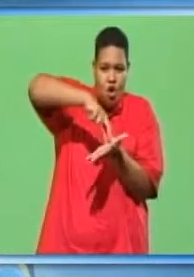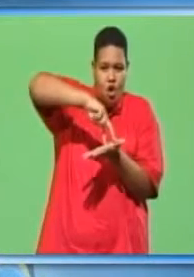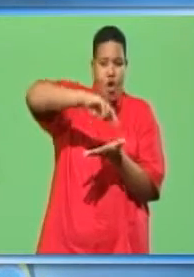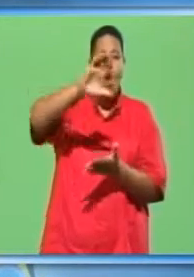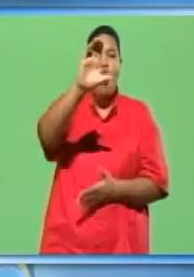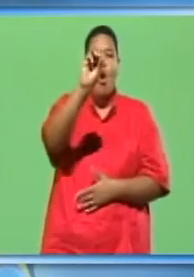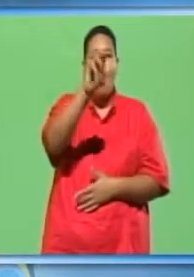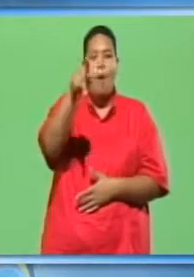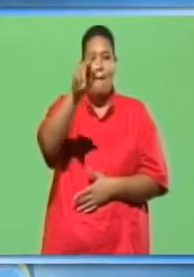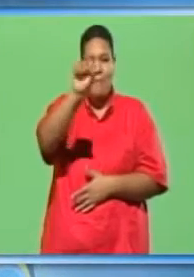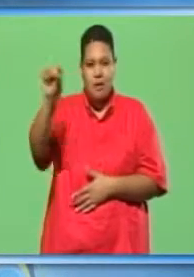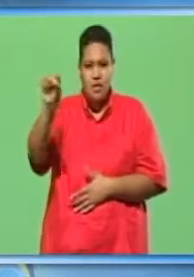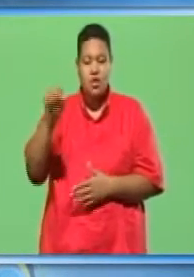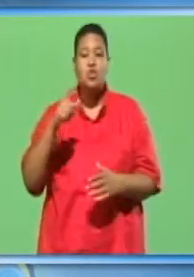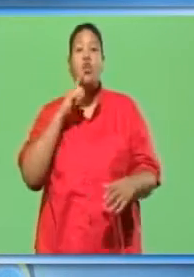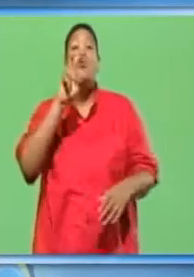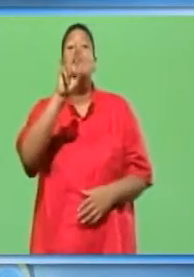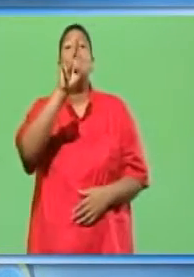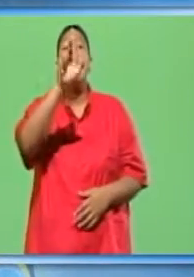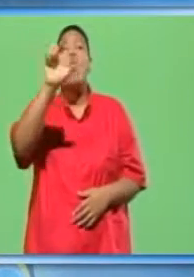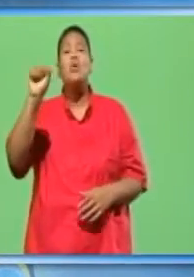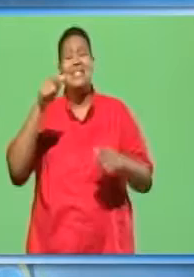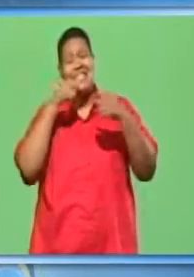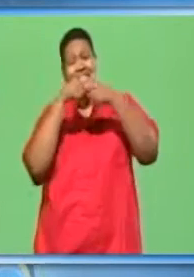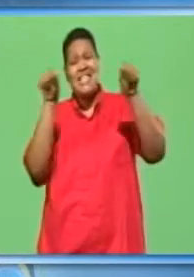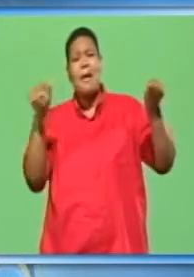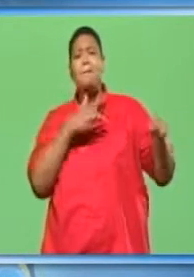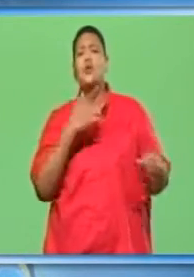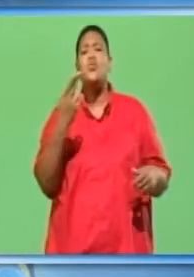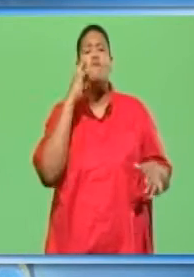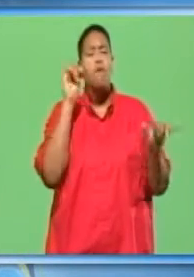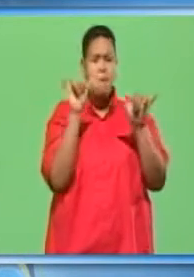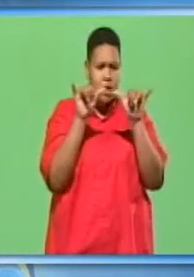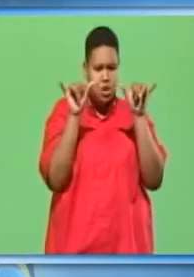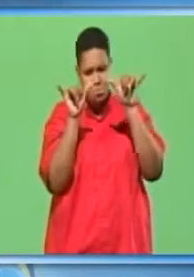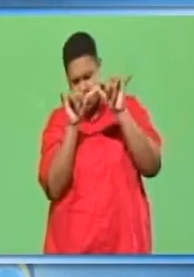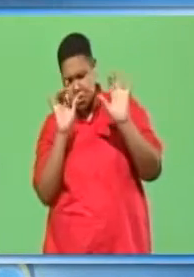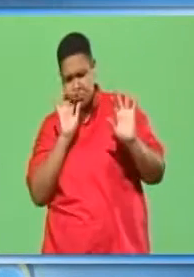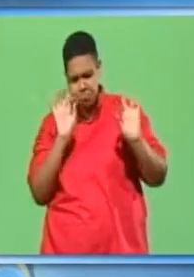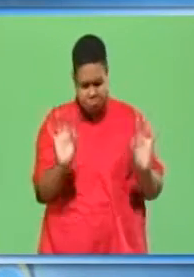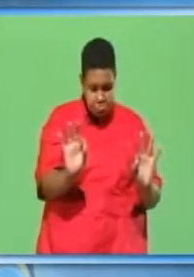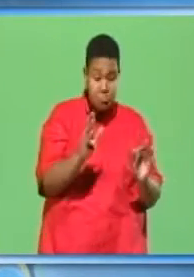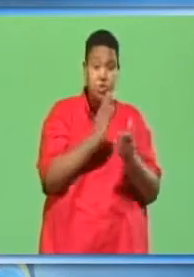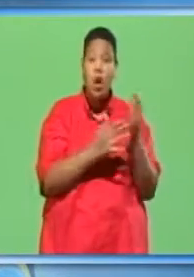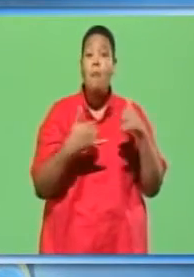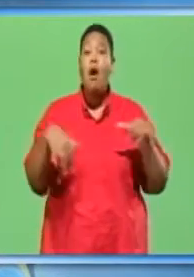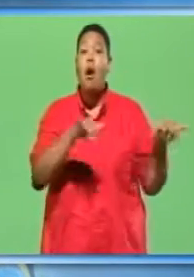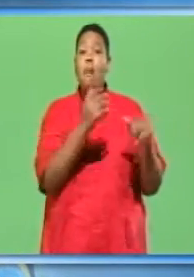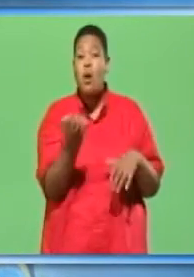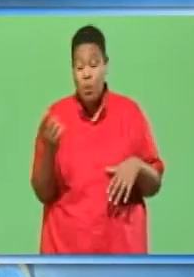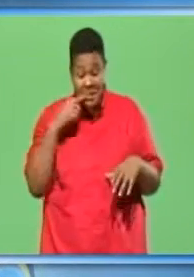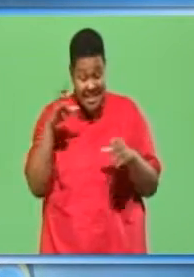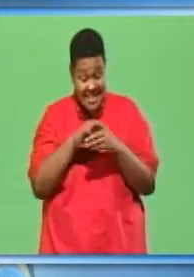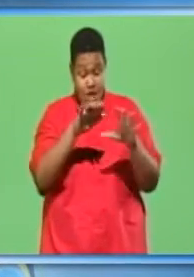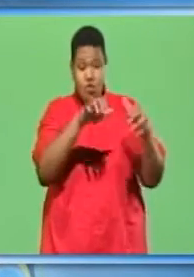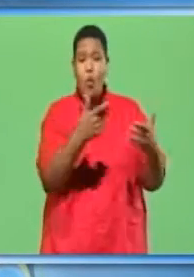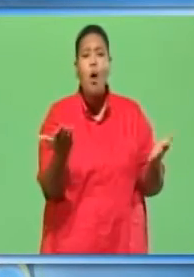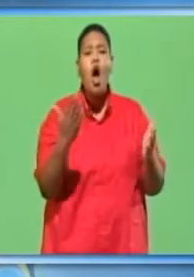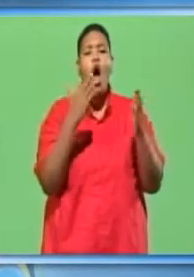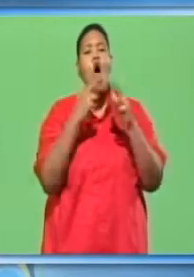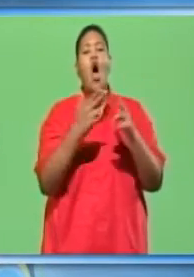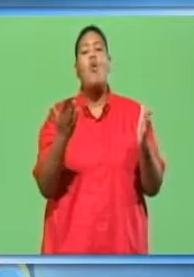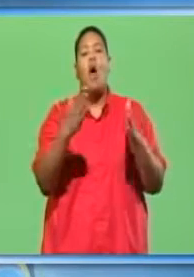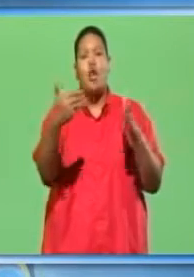Rules and tapes. Rules and tapes are used for measuring purposes. Some common tools in this category are the box